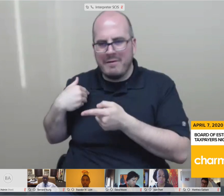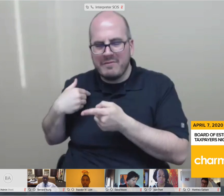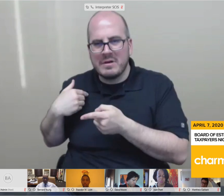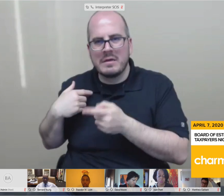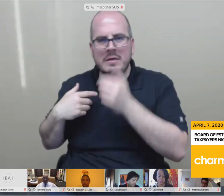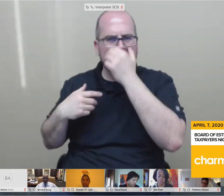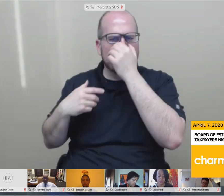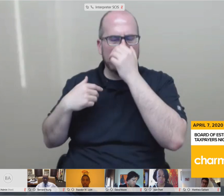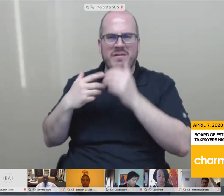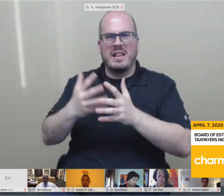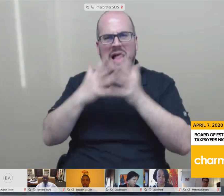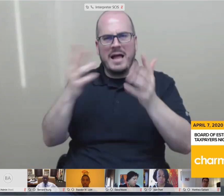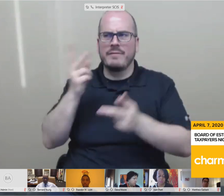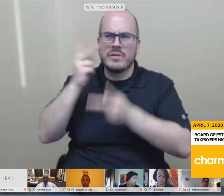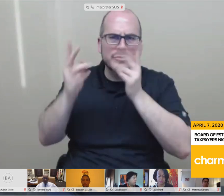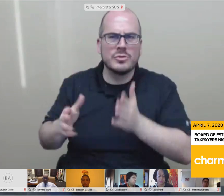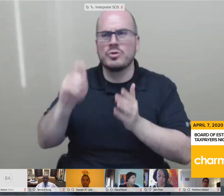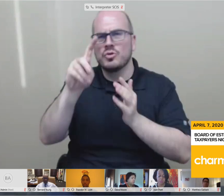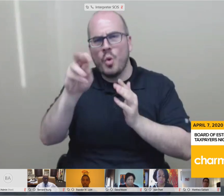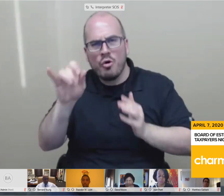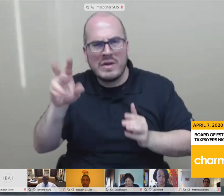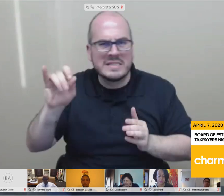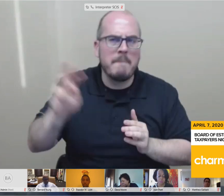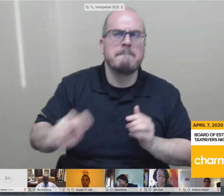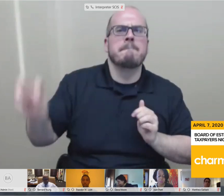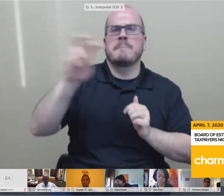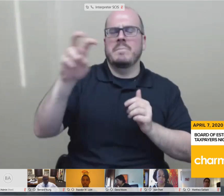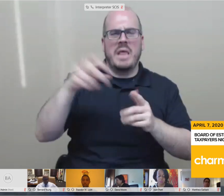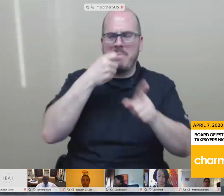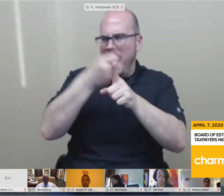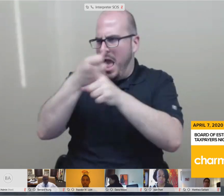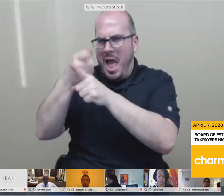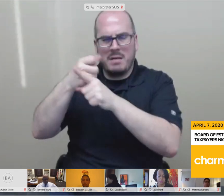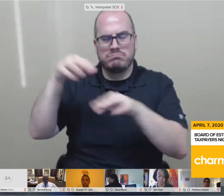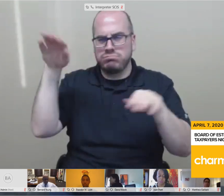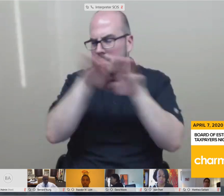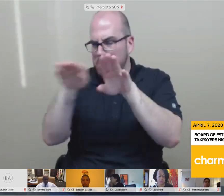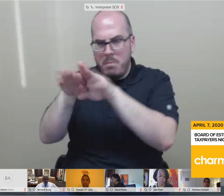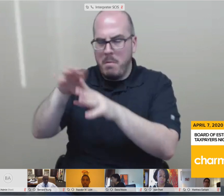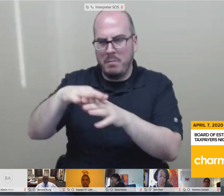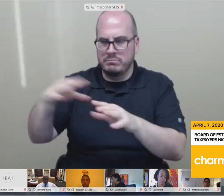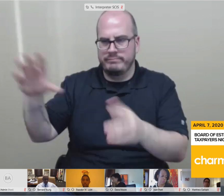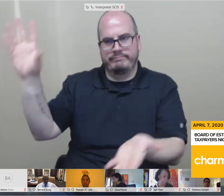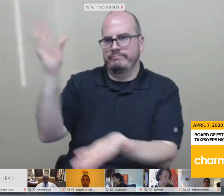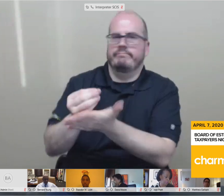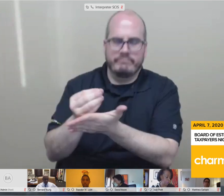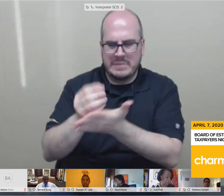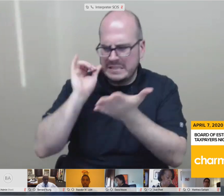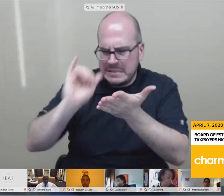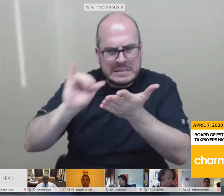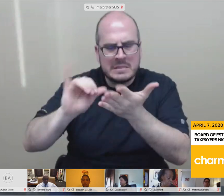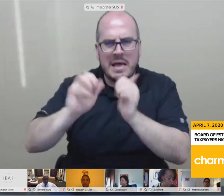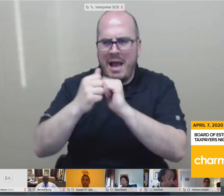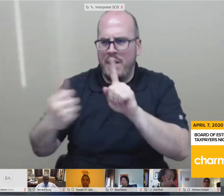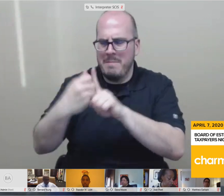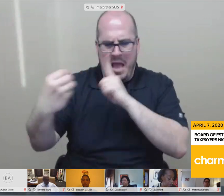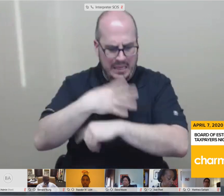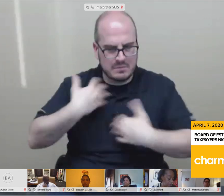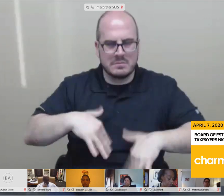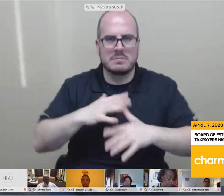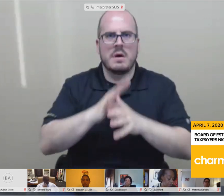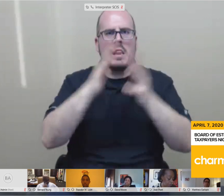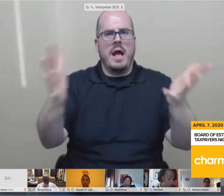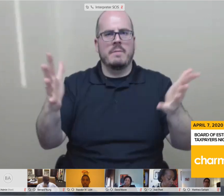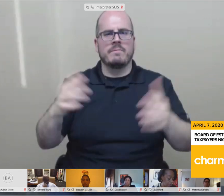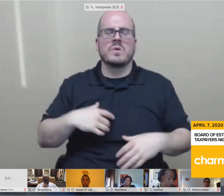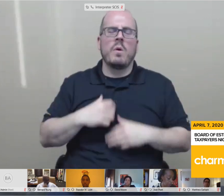economy. And then going forward, how we'll react to this, it's still a little bit unknown. We're hoping that it's just a dip and that we'll slowly